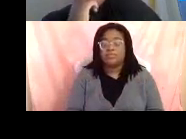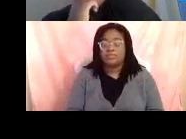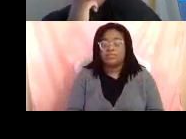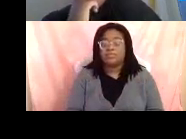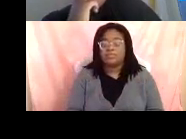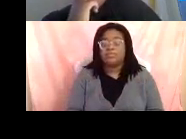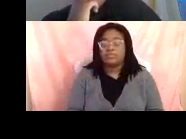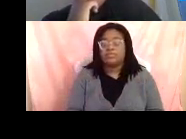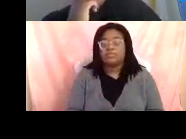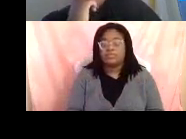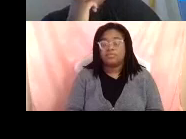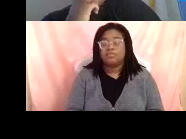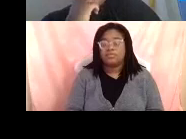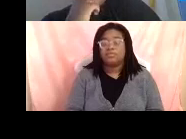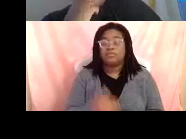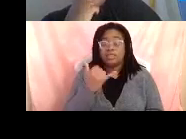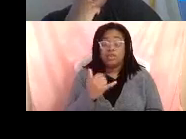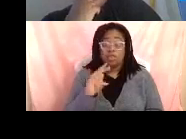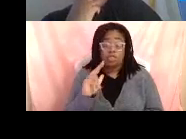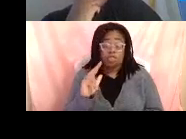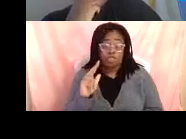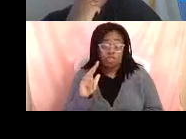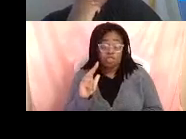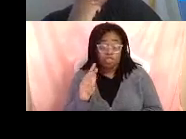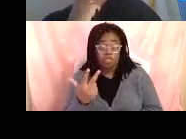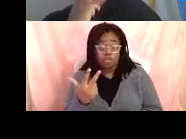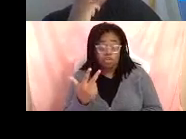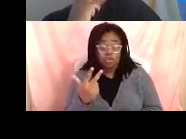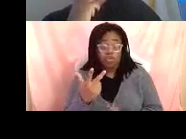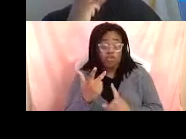So we're in the third of 4 quadrants here.